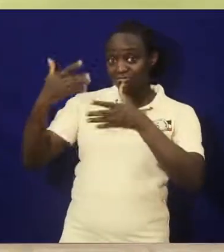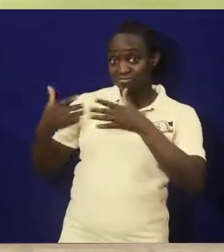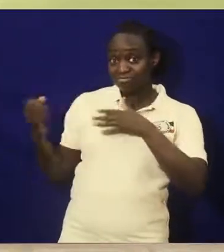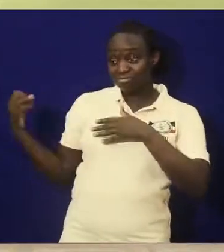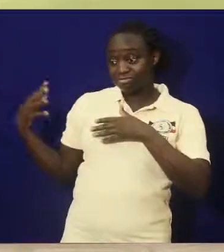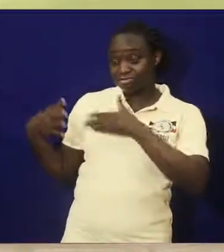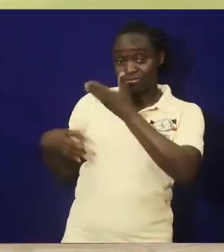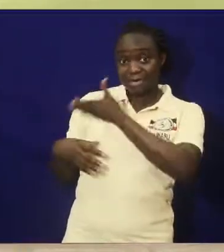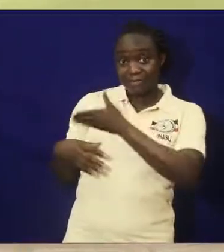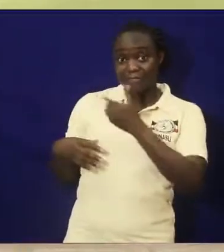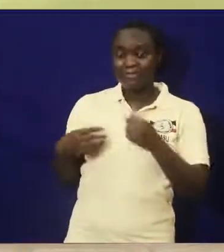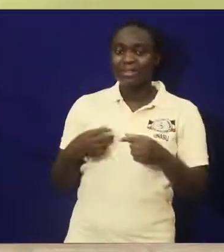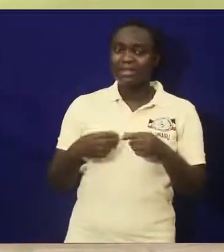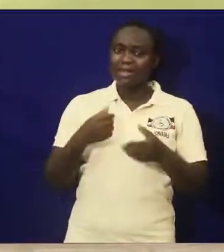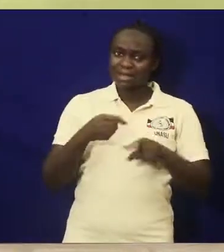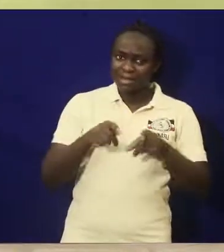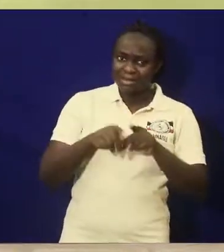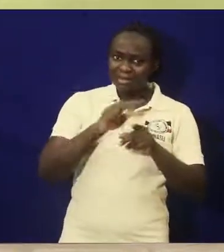about the flower.